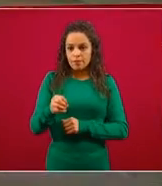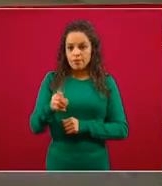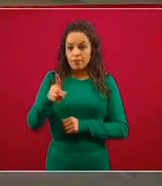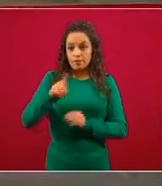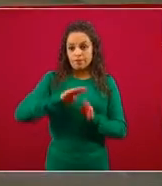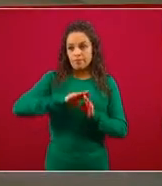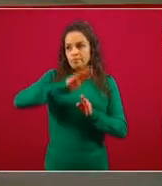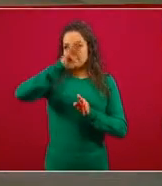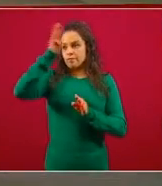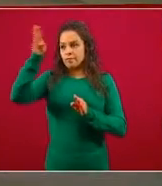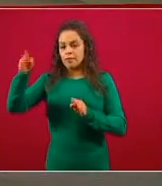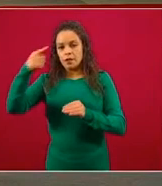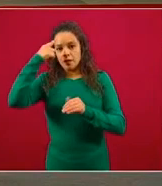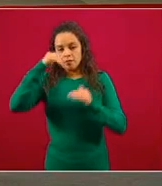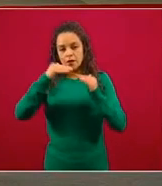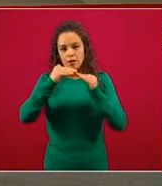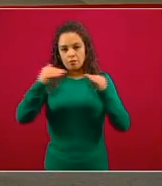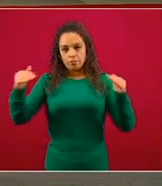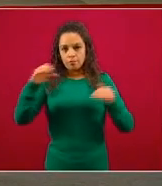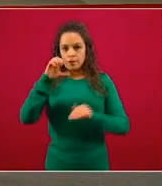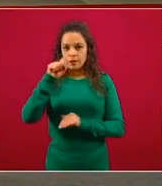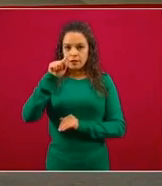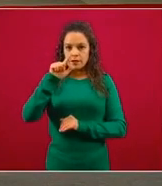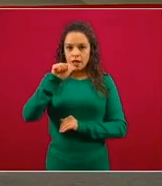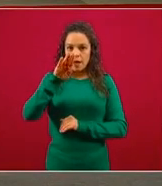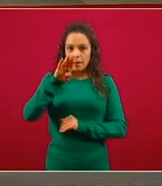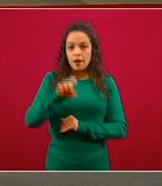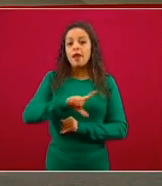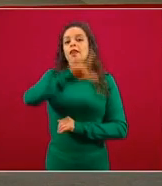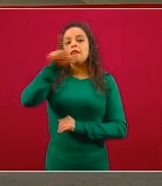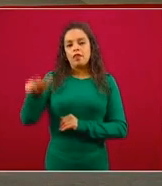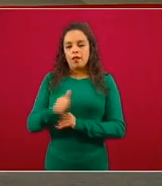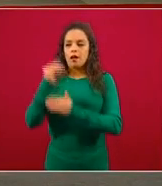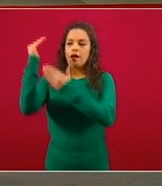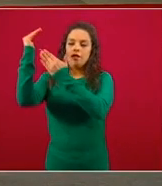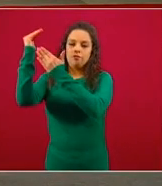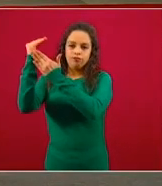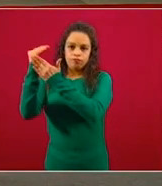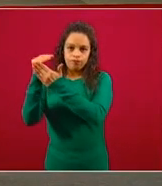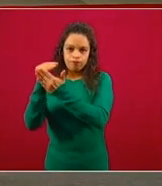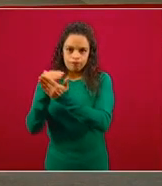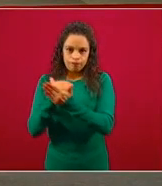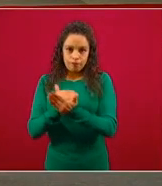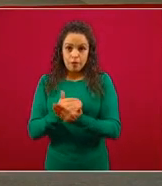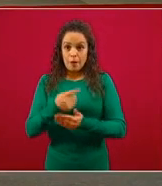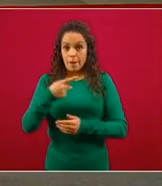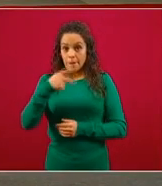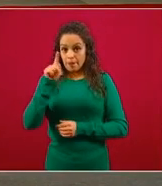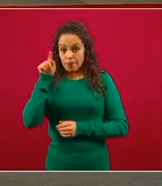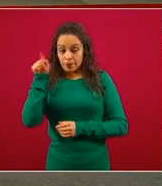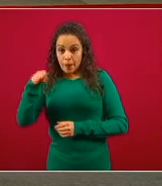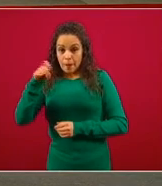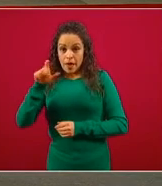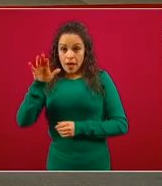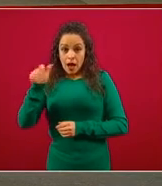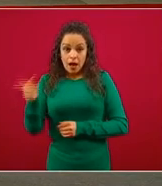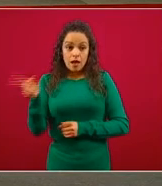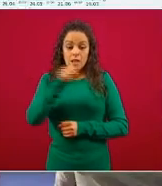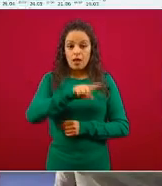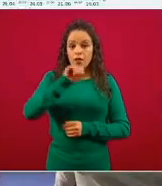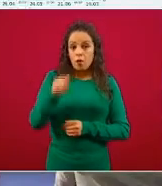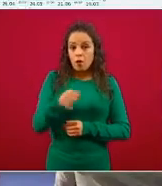Tijuana, we also see similar dates, but same thing.